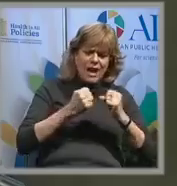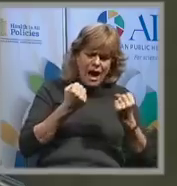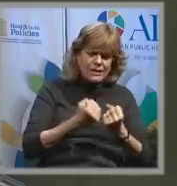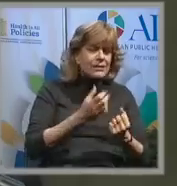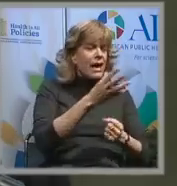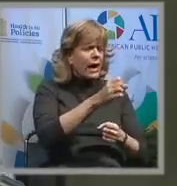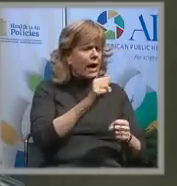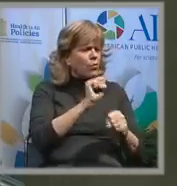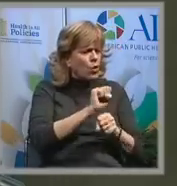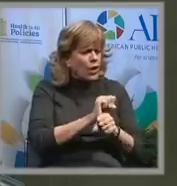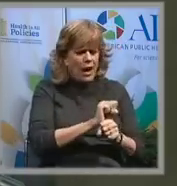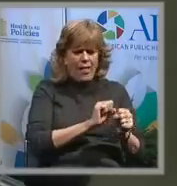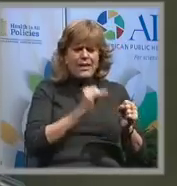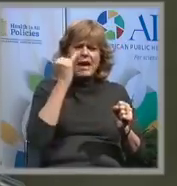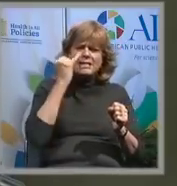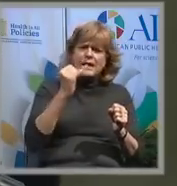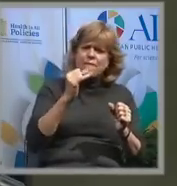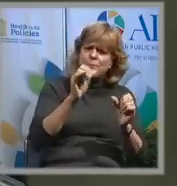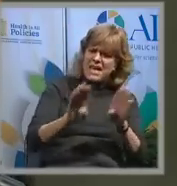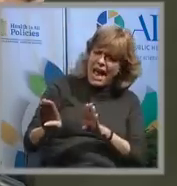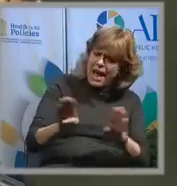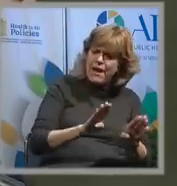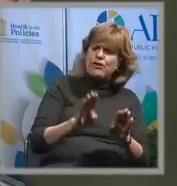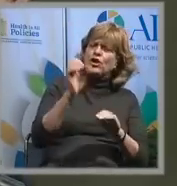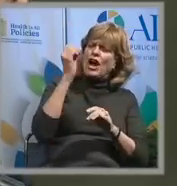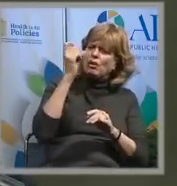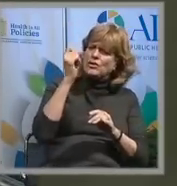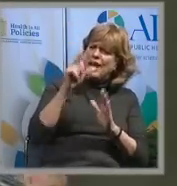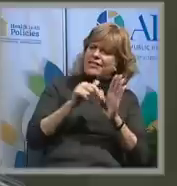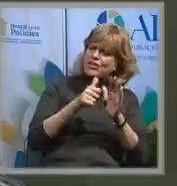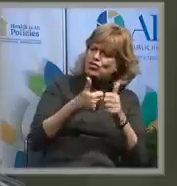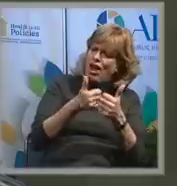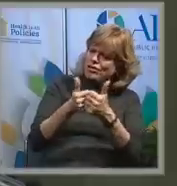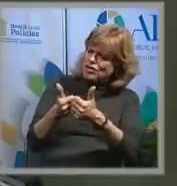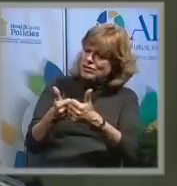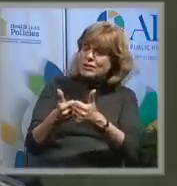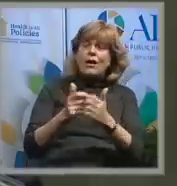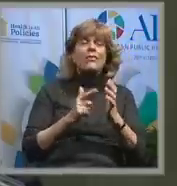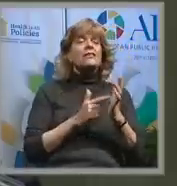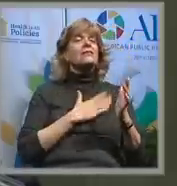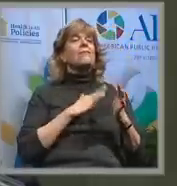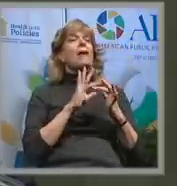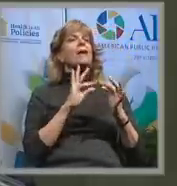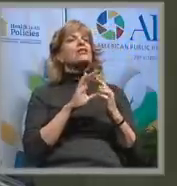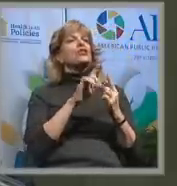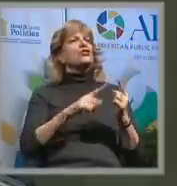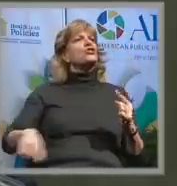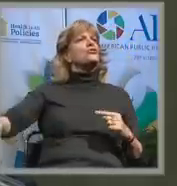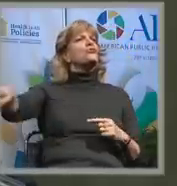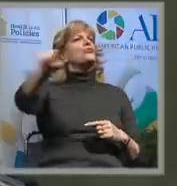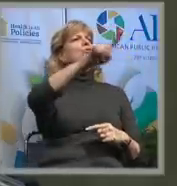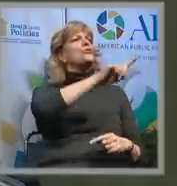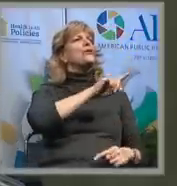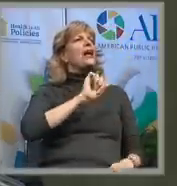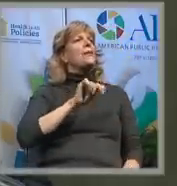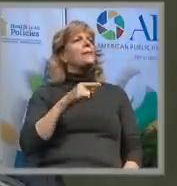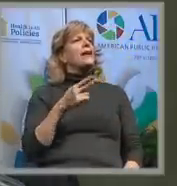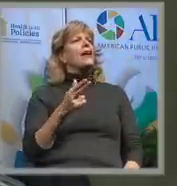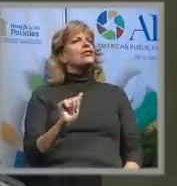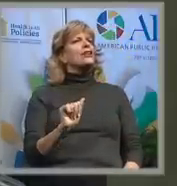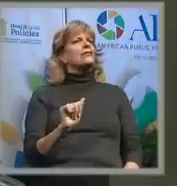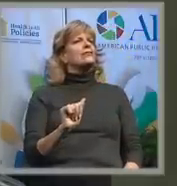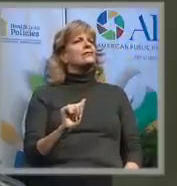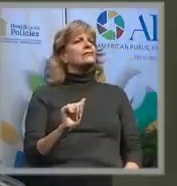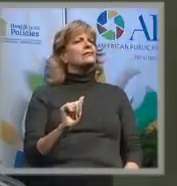involving behavior and prevention and understanding these challenges. And so this is my message to you, APHA. Whether